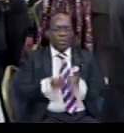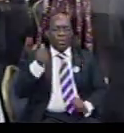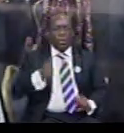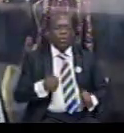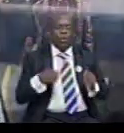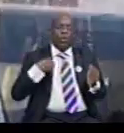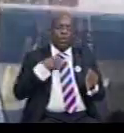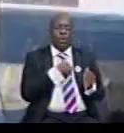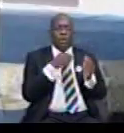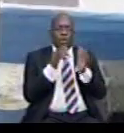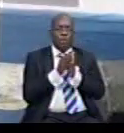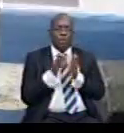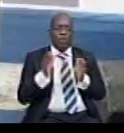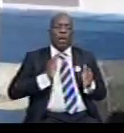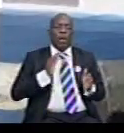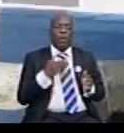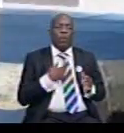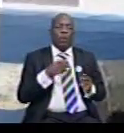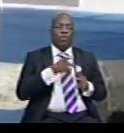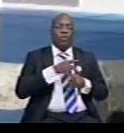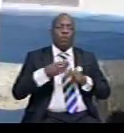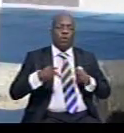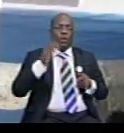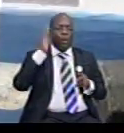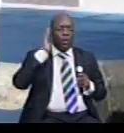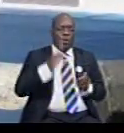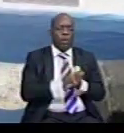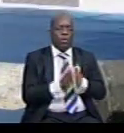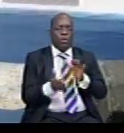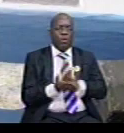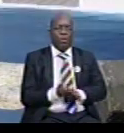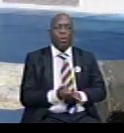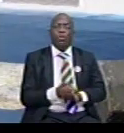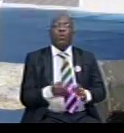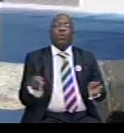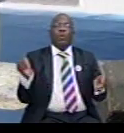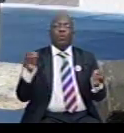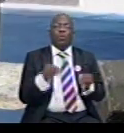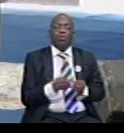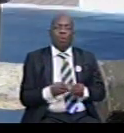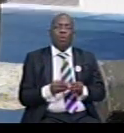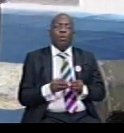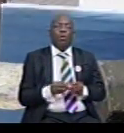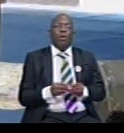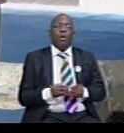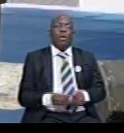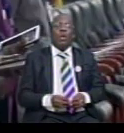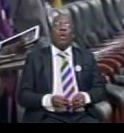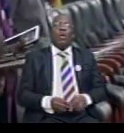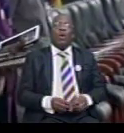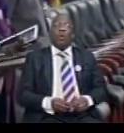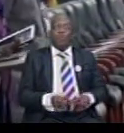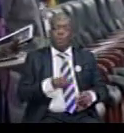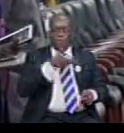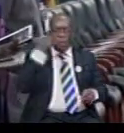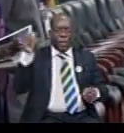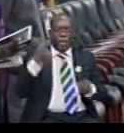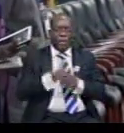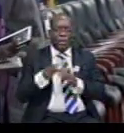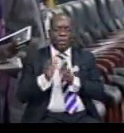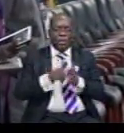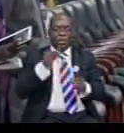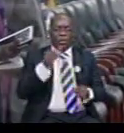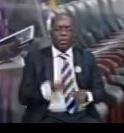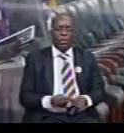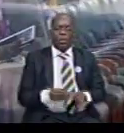our professionals will become more resourceful in Jesus' name.